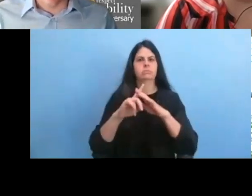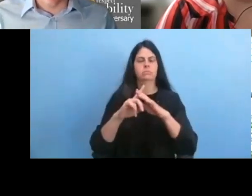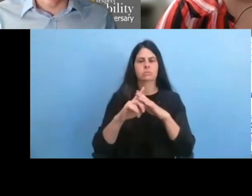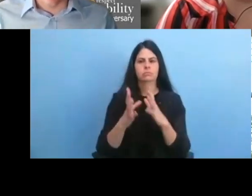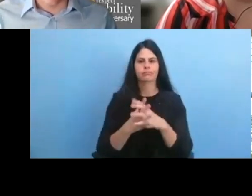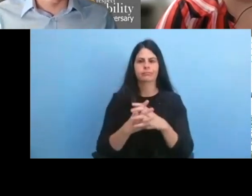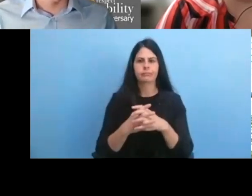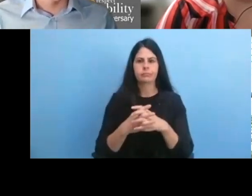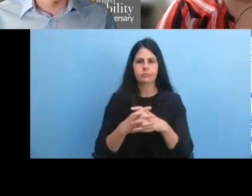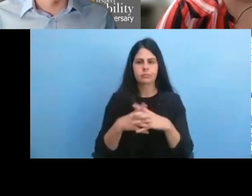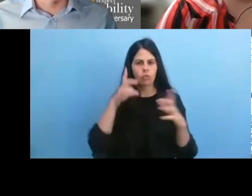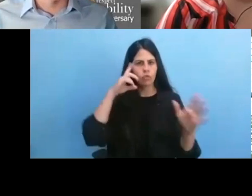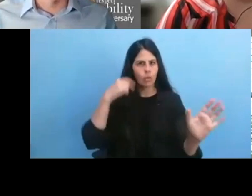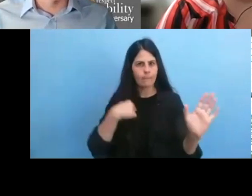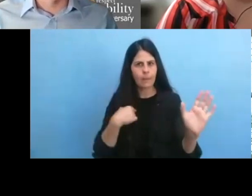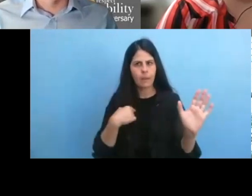a